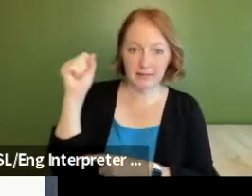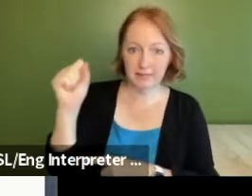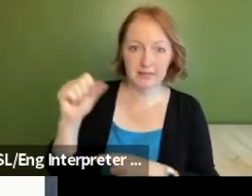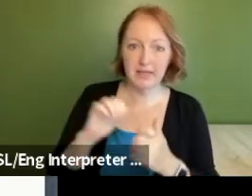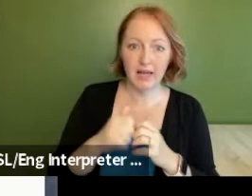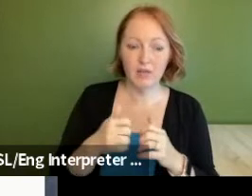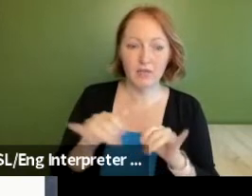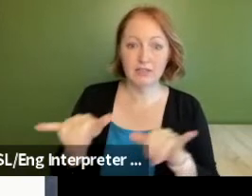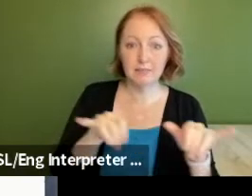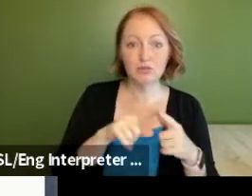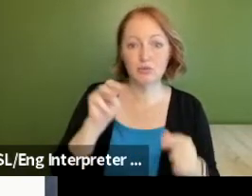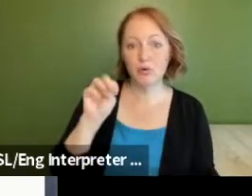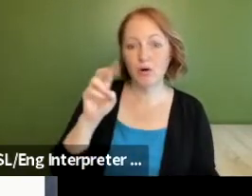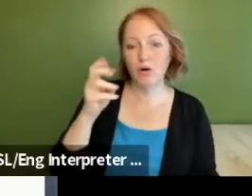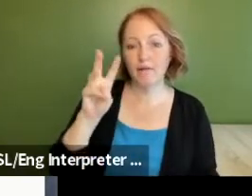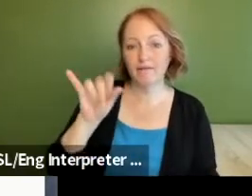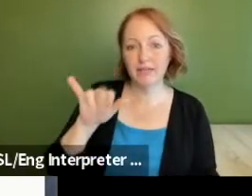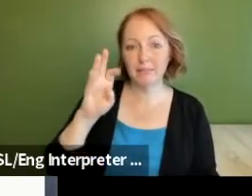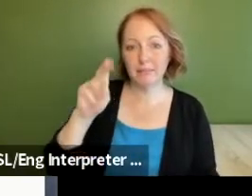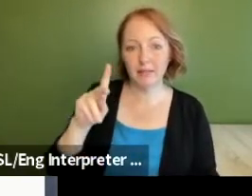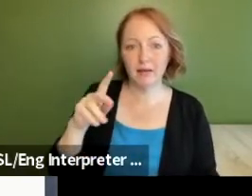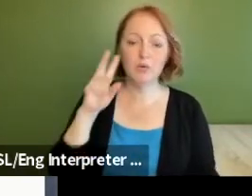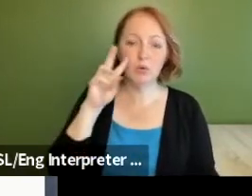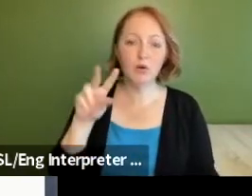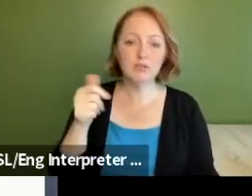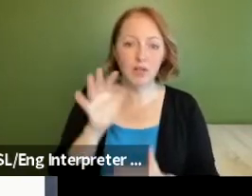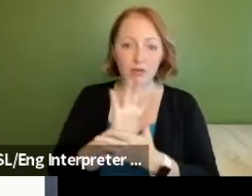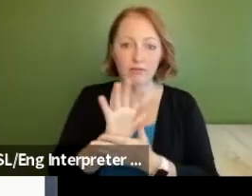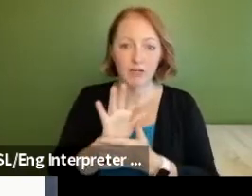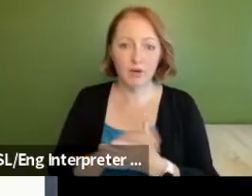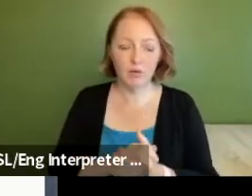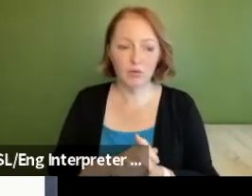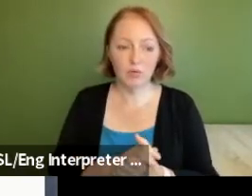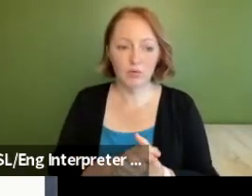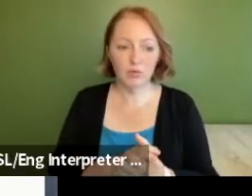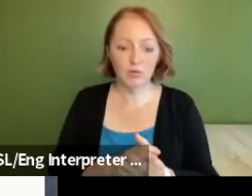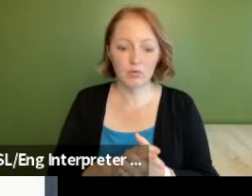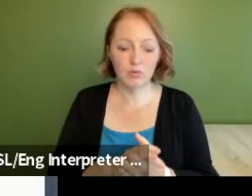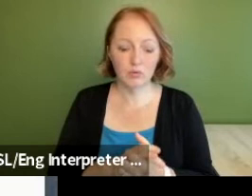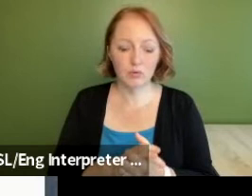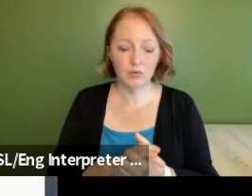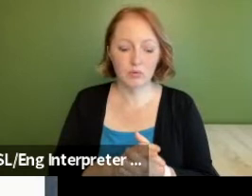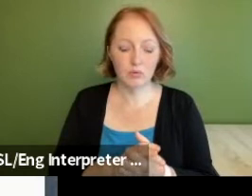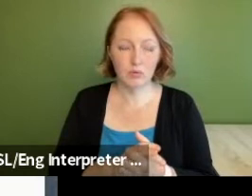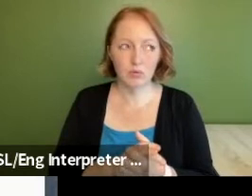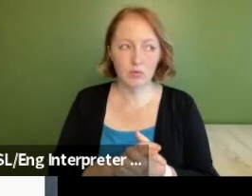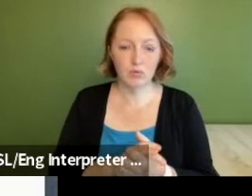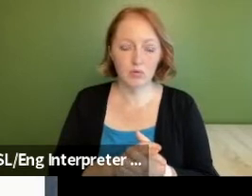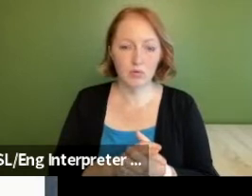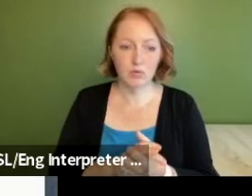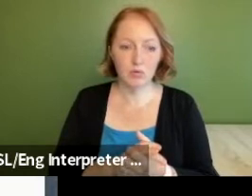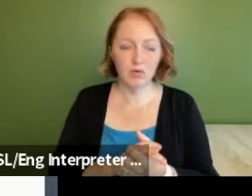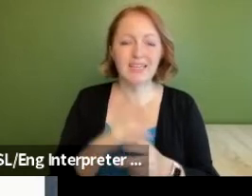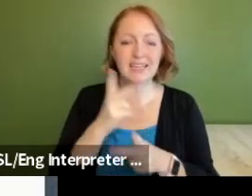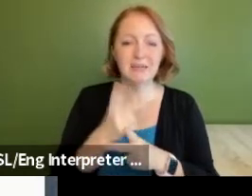to Harvey Milk? So we're going to actually watch another video. So when, before you guys watch the video, keep these two questions in mind